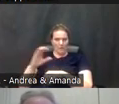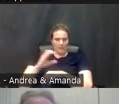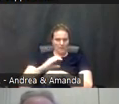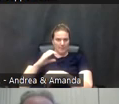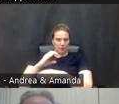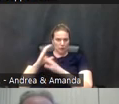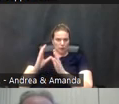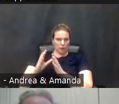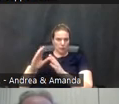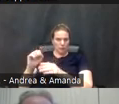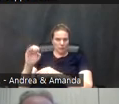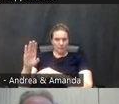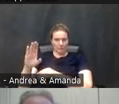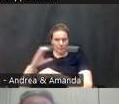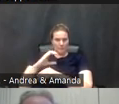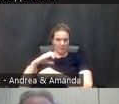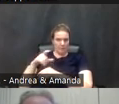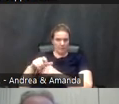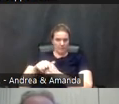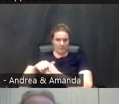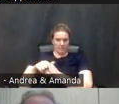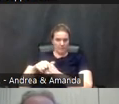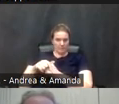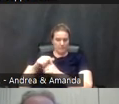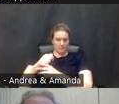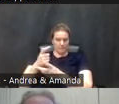as the subcommittee, sorry, as you wish.